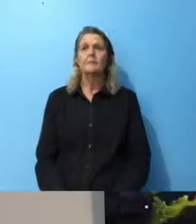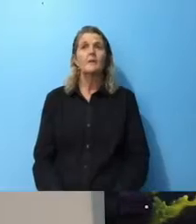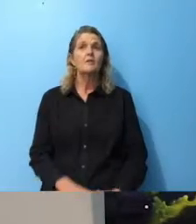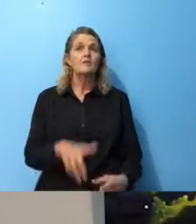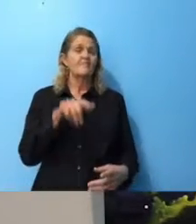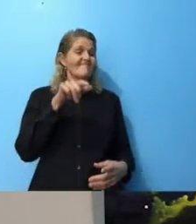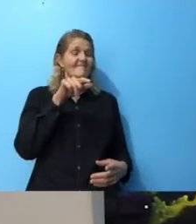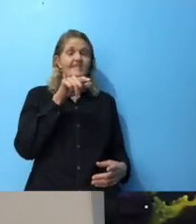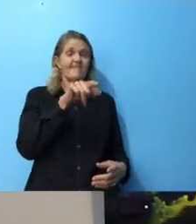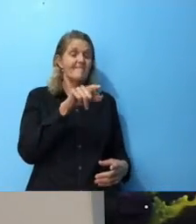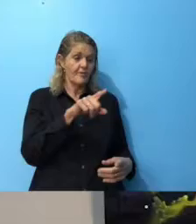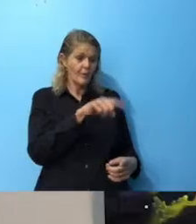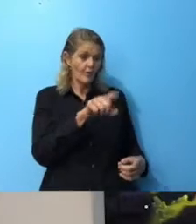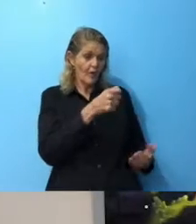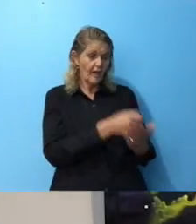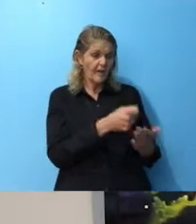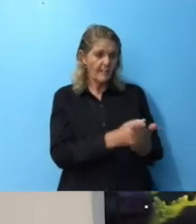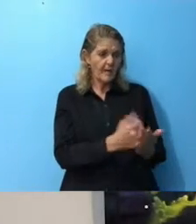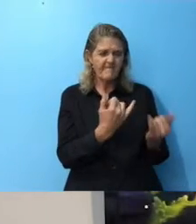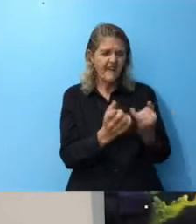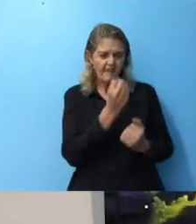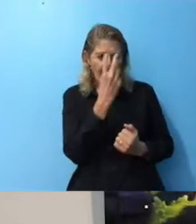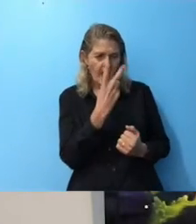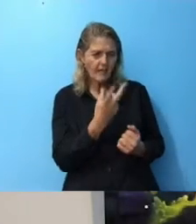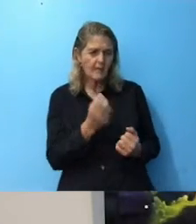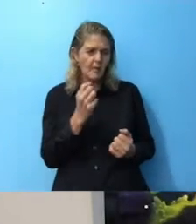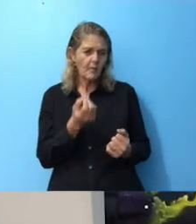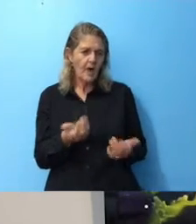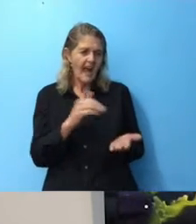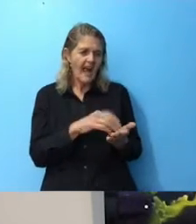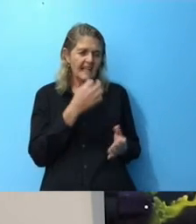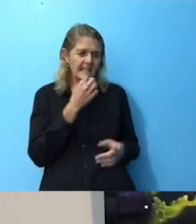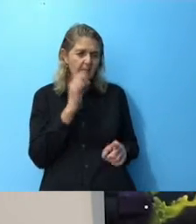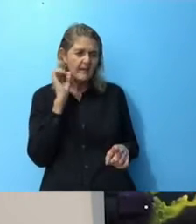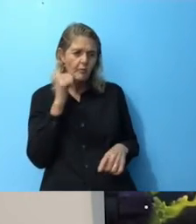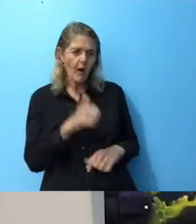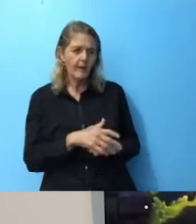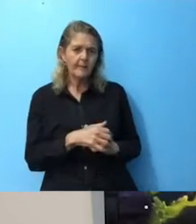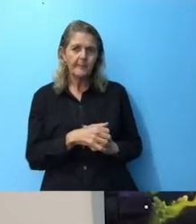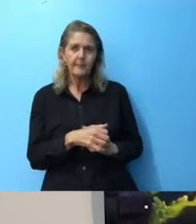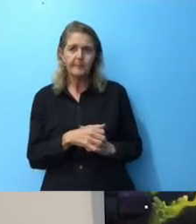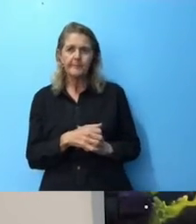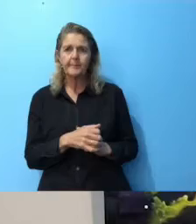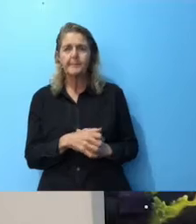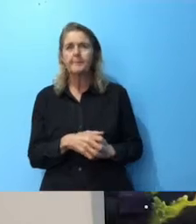And that one down the bottom is a lot lighter, so I'm going to put a little bit of white in.